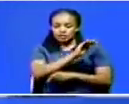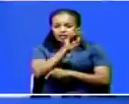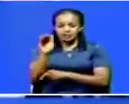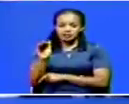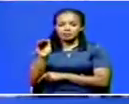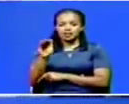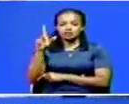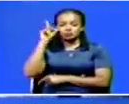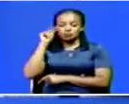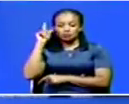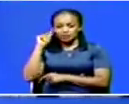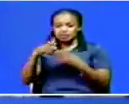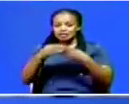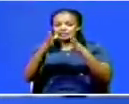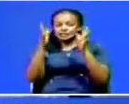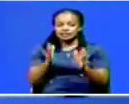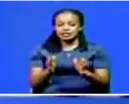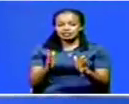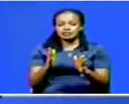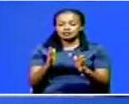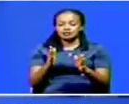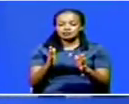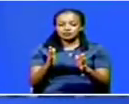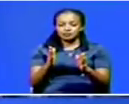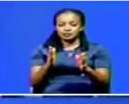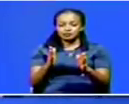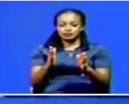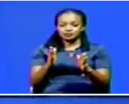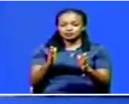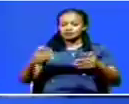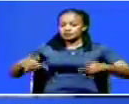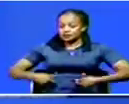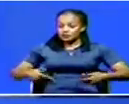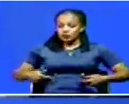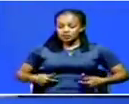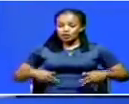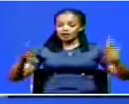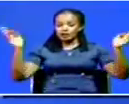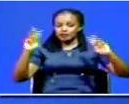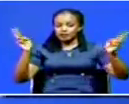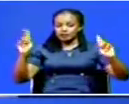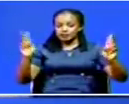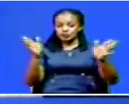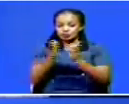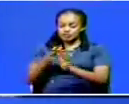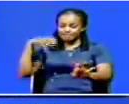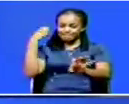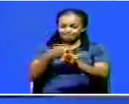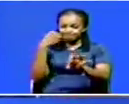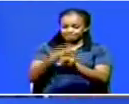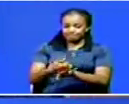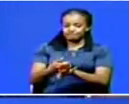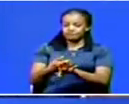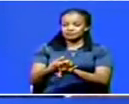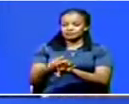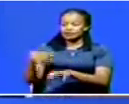MPs allied to Deputy President William Ruto. The youths, about 30 in number, were armed with stones and other crude weapons. Lawmakers Mohammed Ali